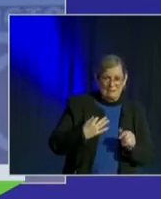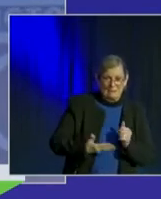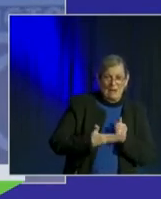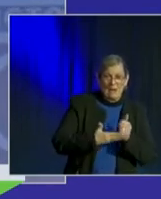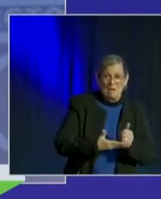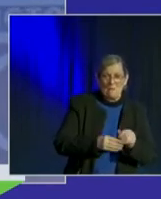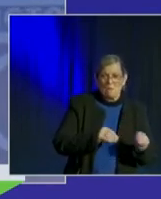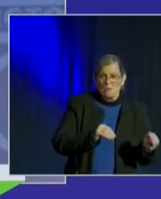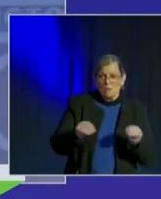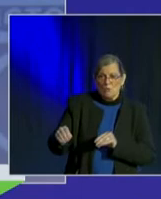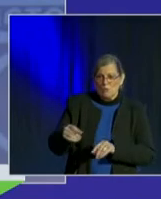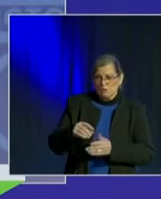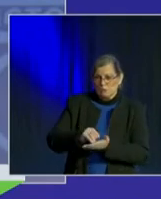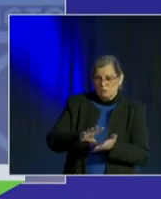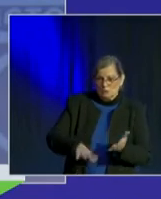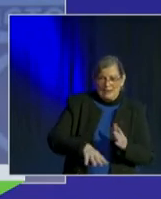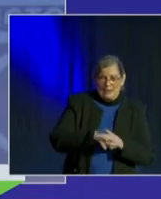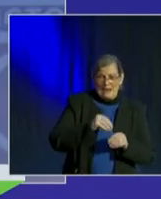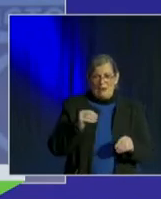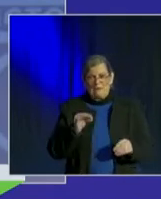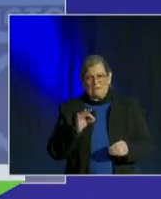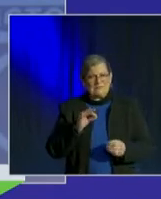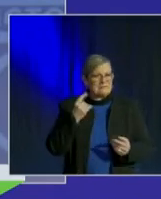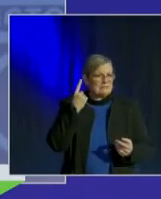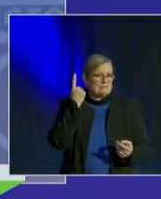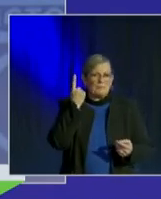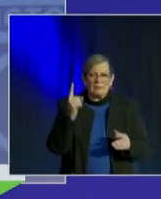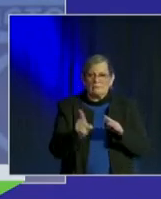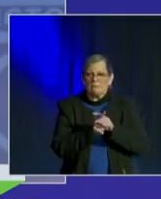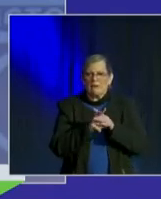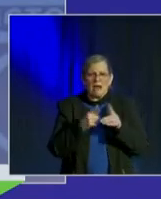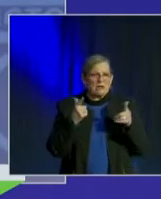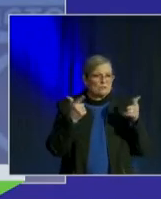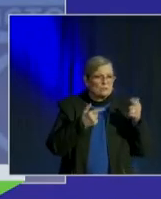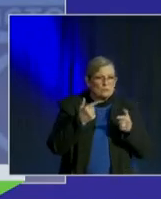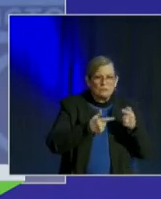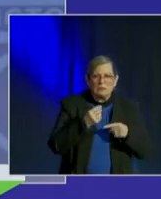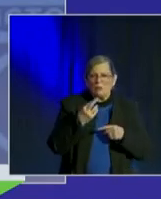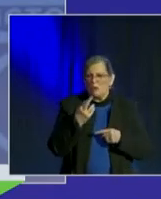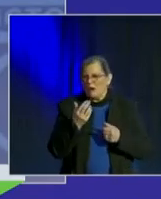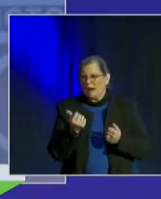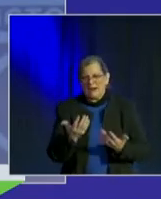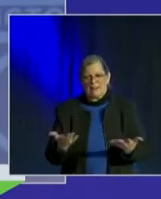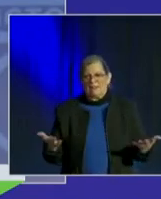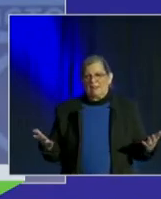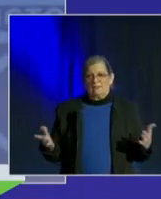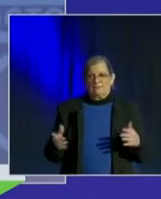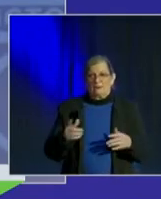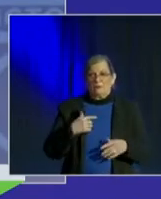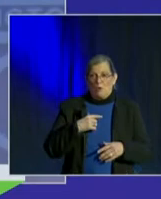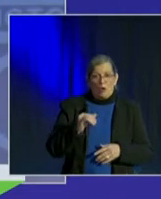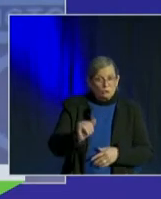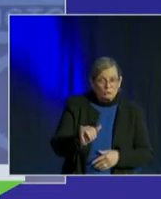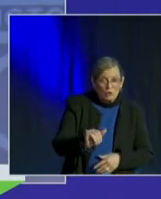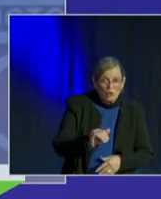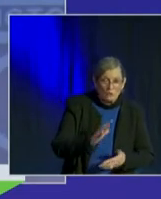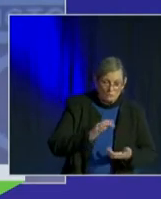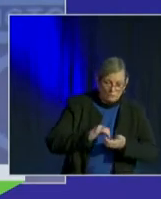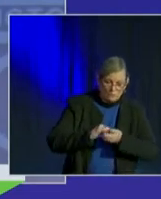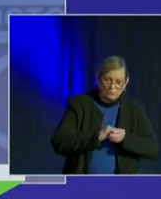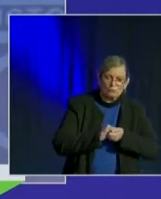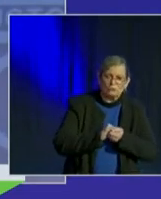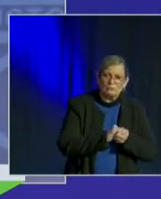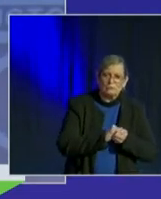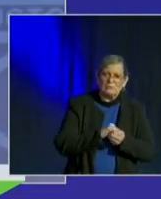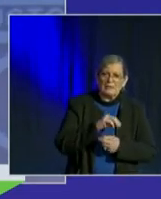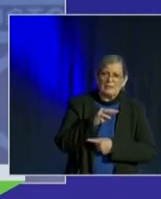safely to transportation. We've worked very closely with our excellent partners at WMATA and MPD to ensure the officers